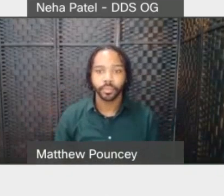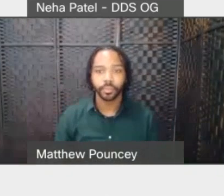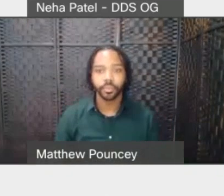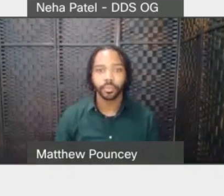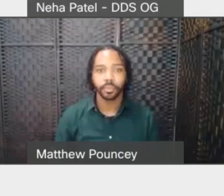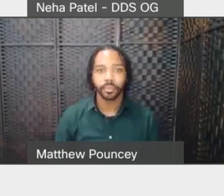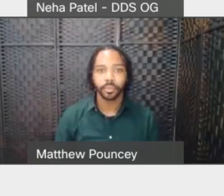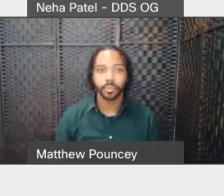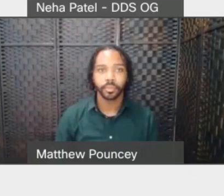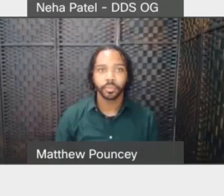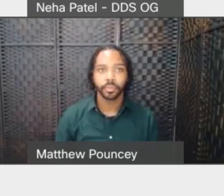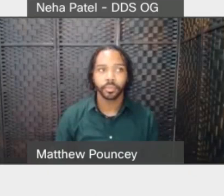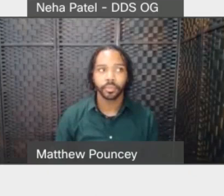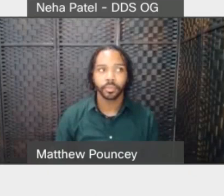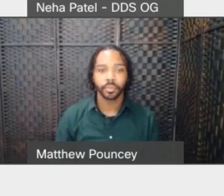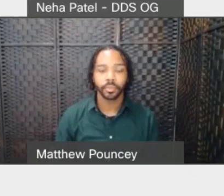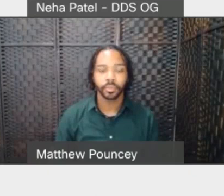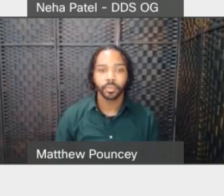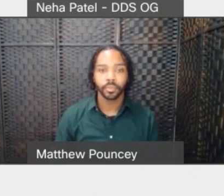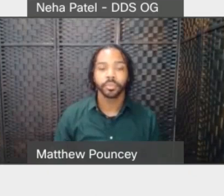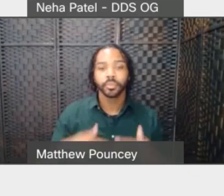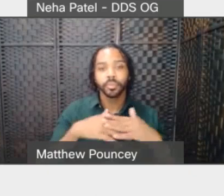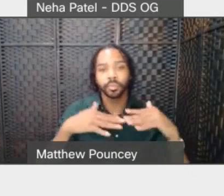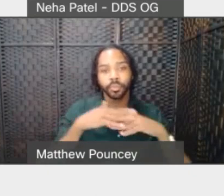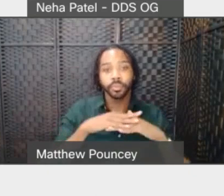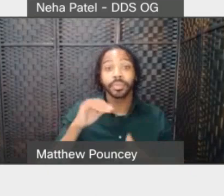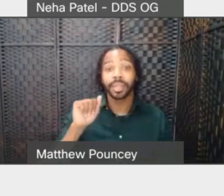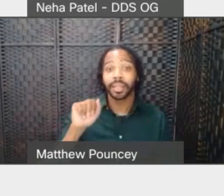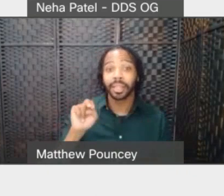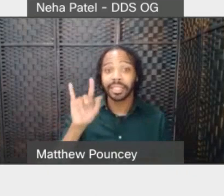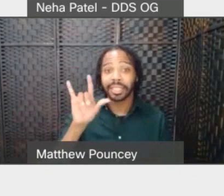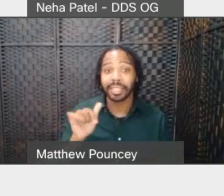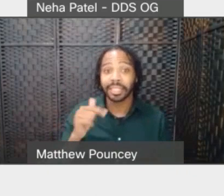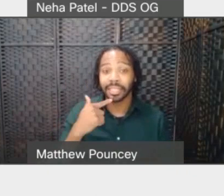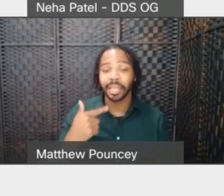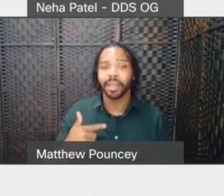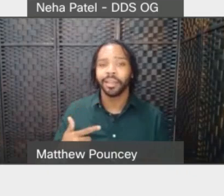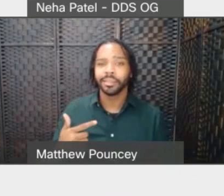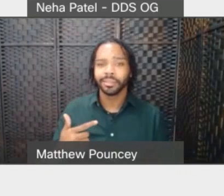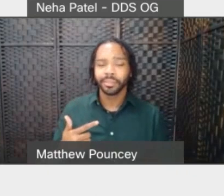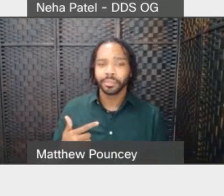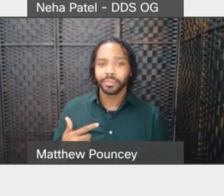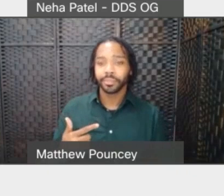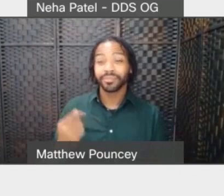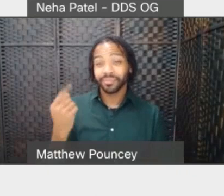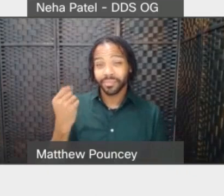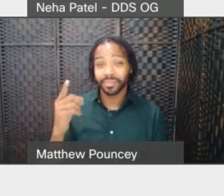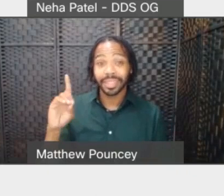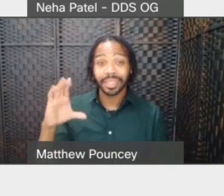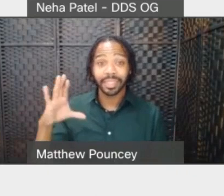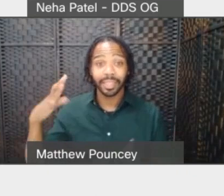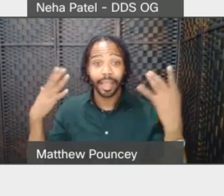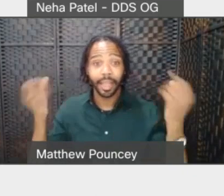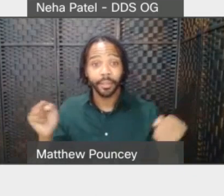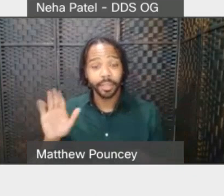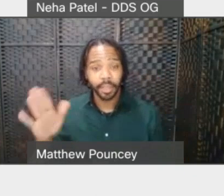And so I think probably part of the confusion is that the DC Health portal that's